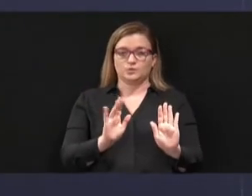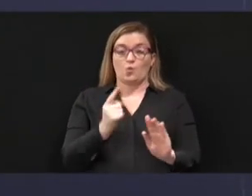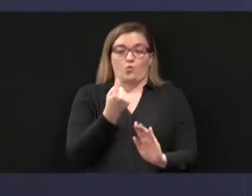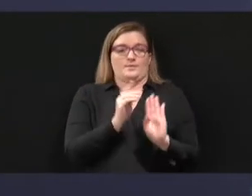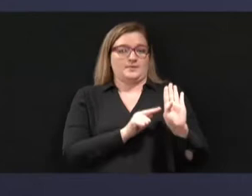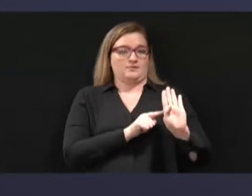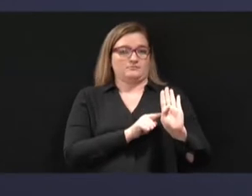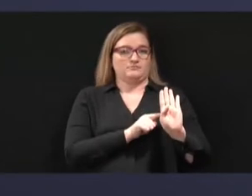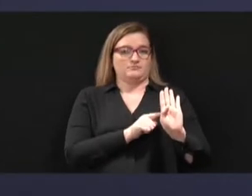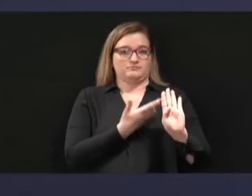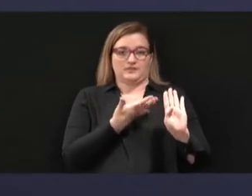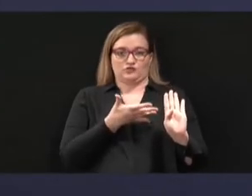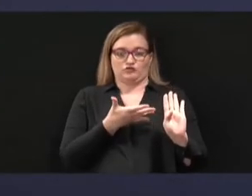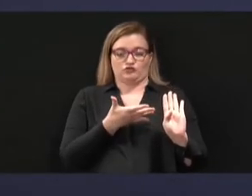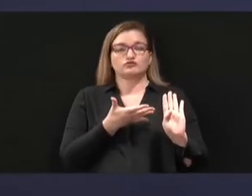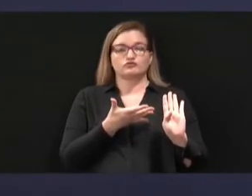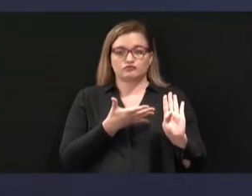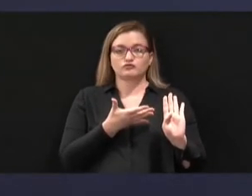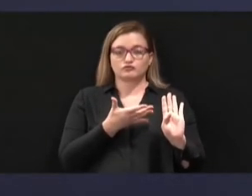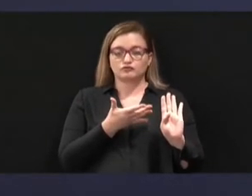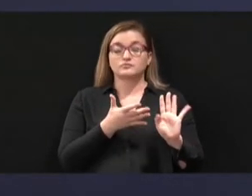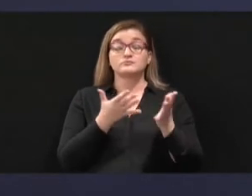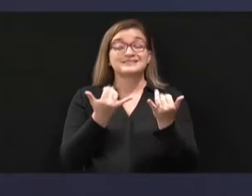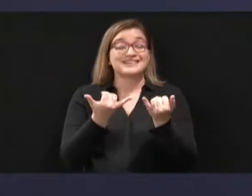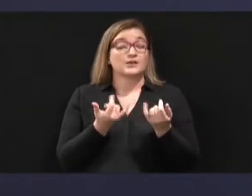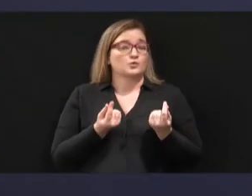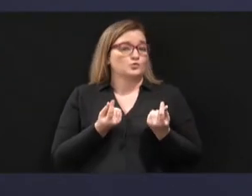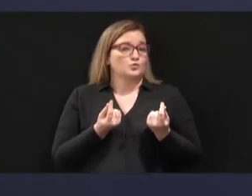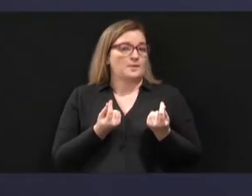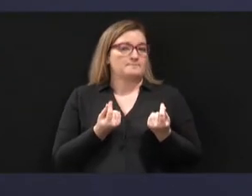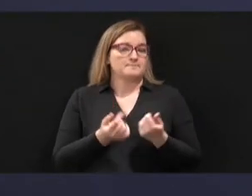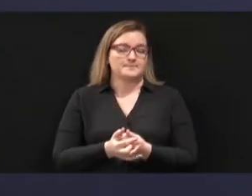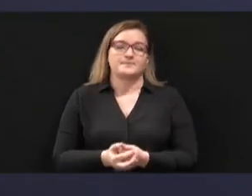right. Now what I want to do,